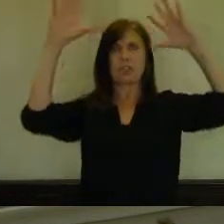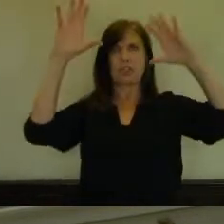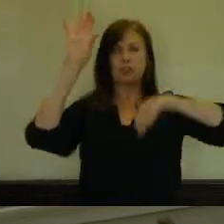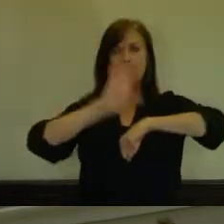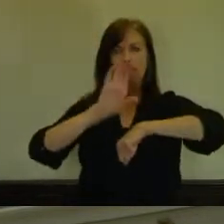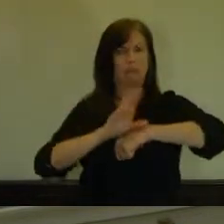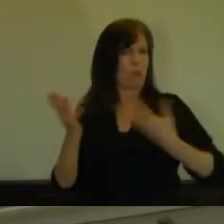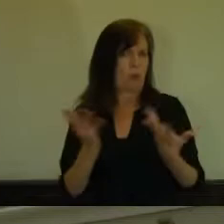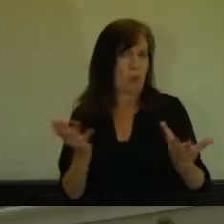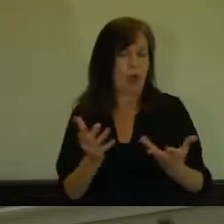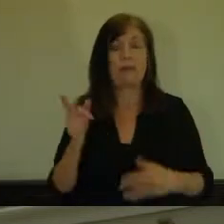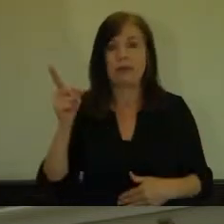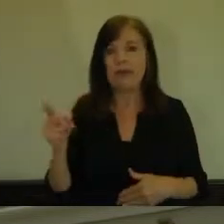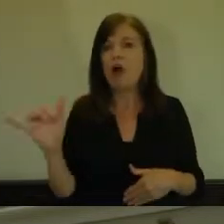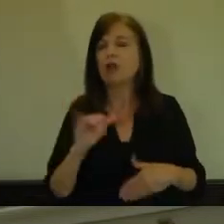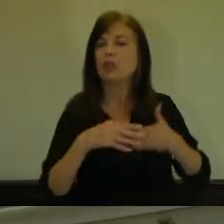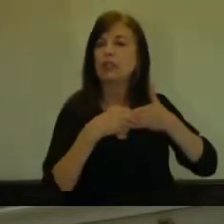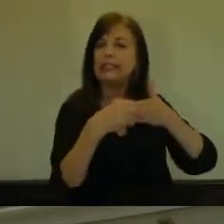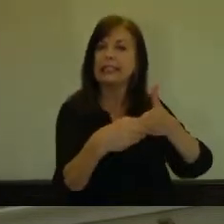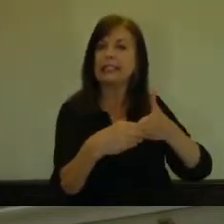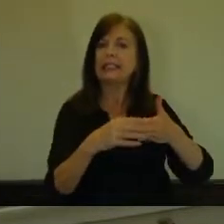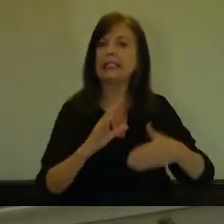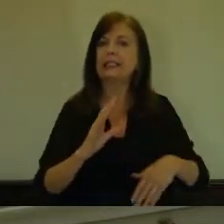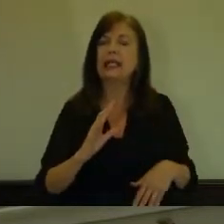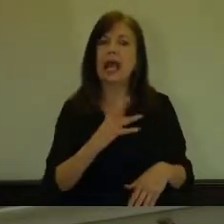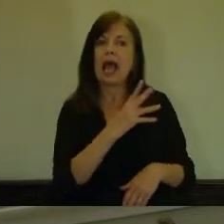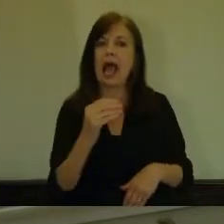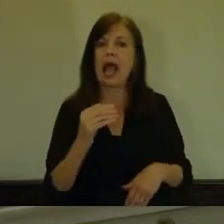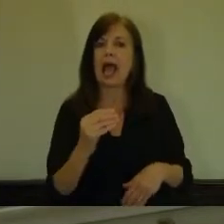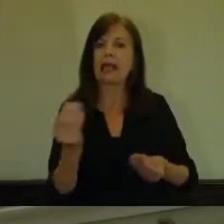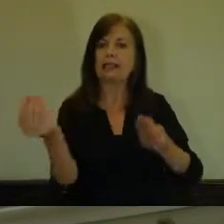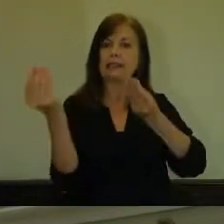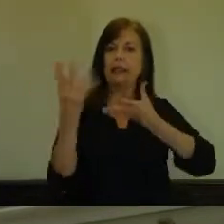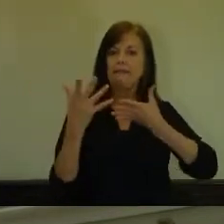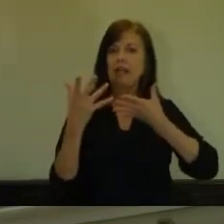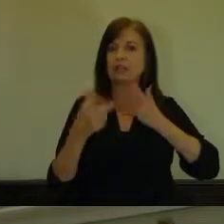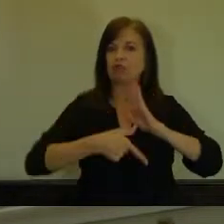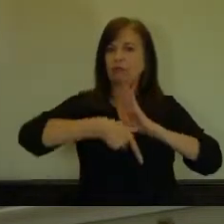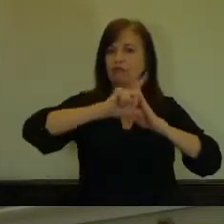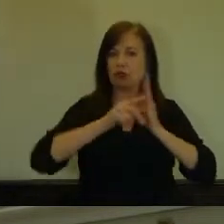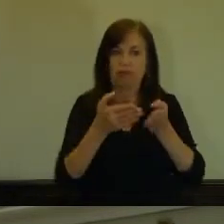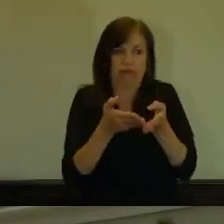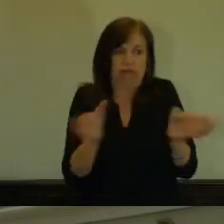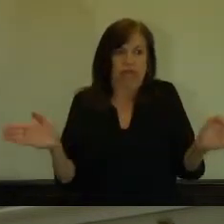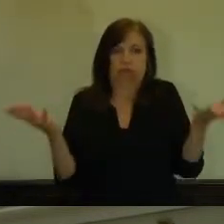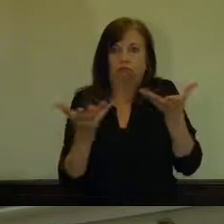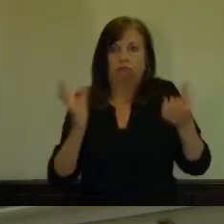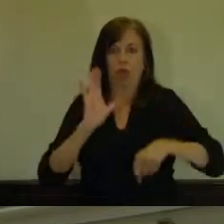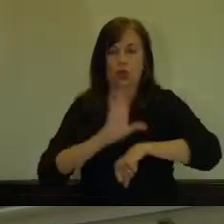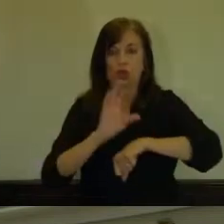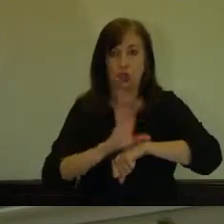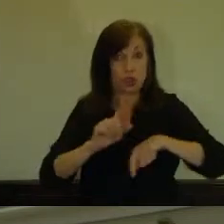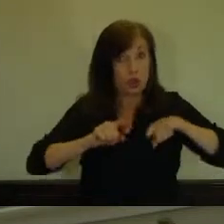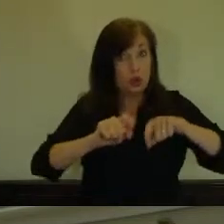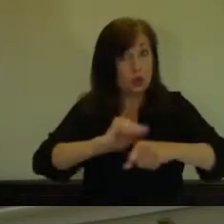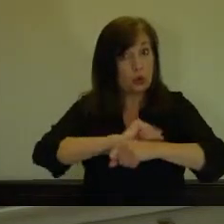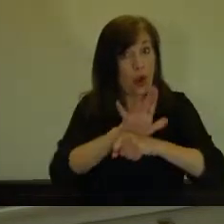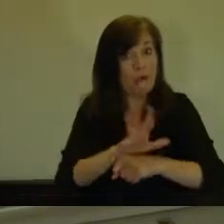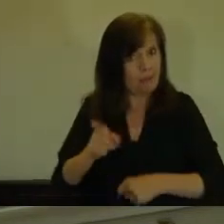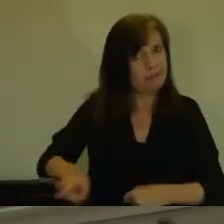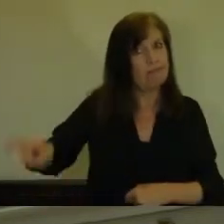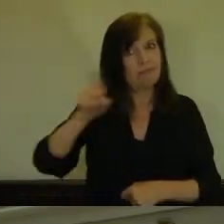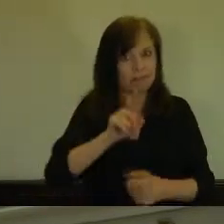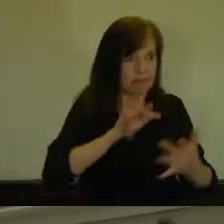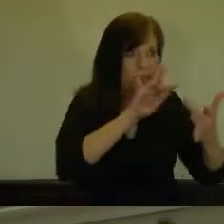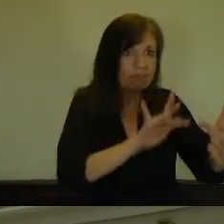provided pastoral support and oversight. And during this pandemic, they reached out to vulnerable members of our community